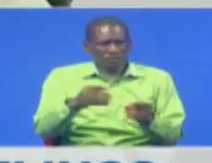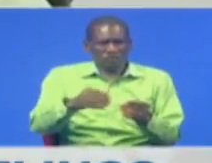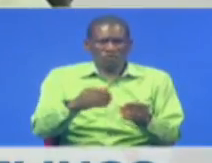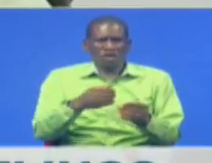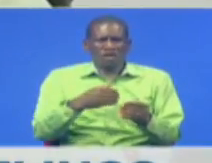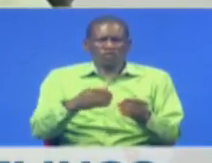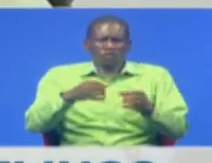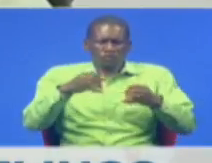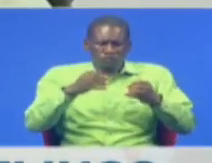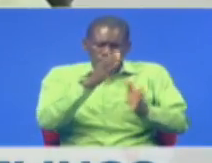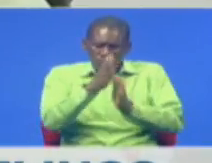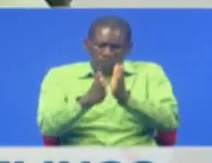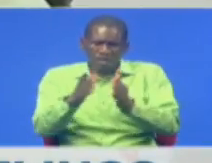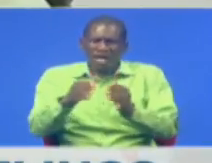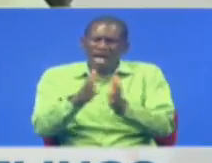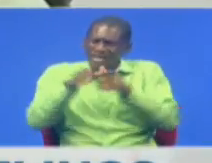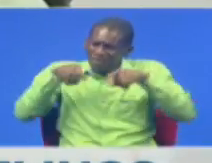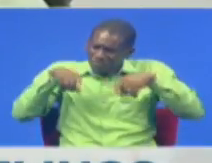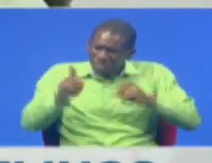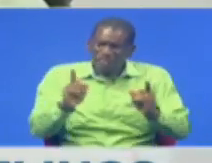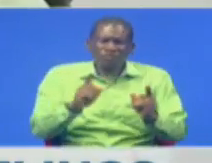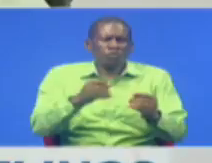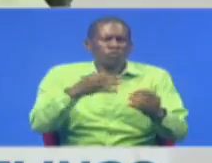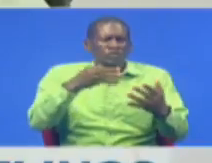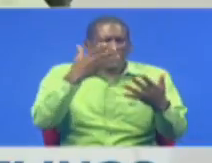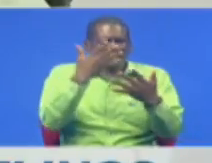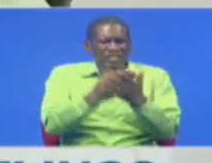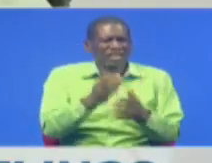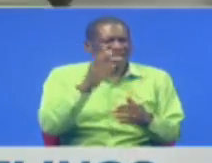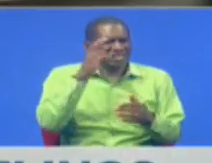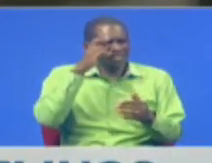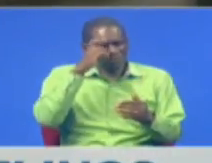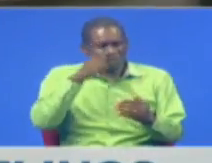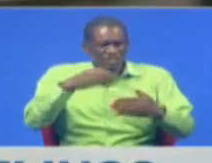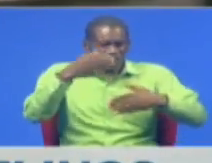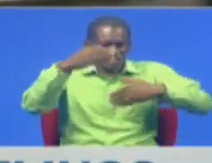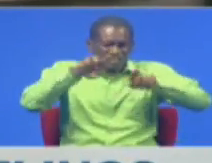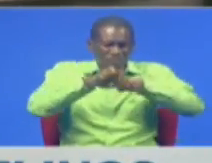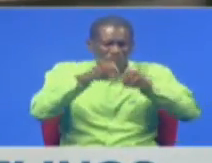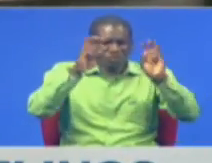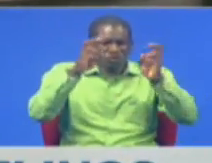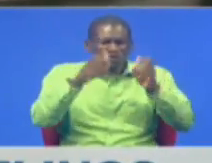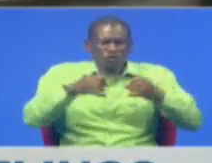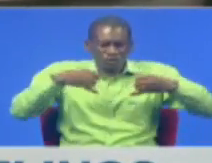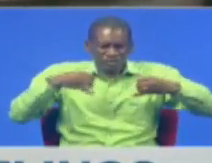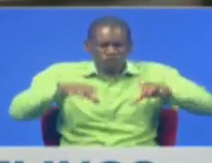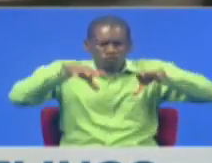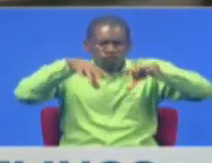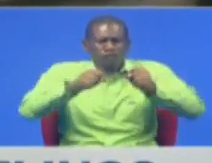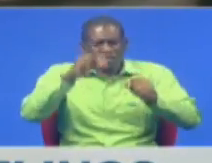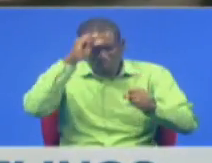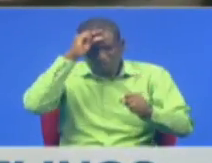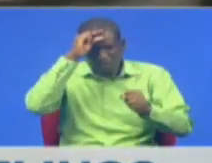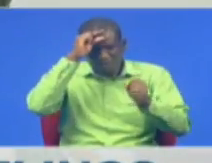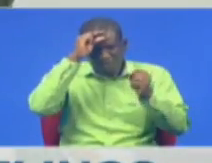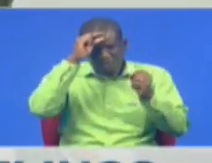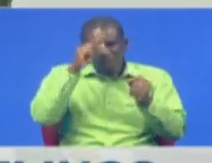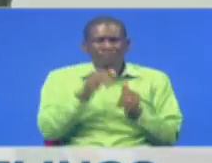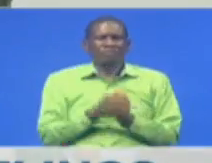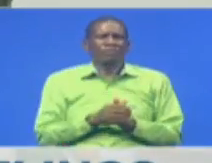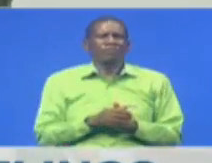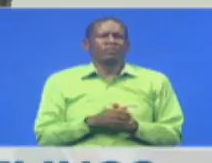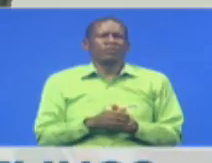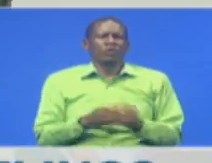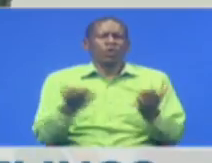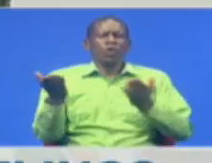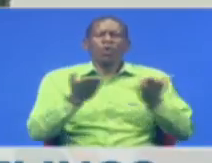been arrested in 1982 on a related issue of a coup attempt and played victim. Where